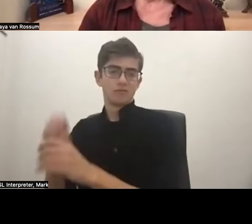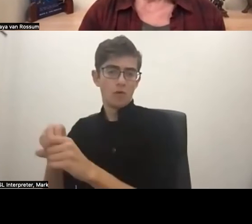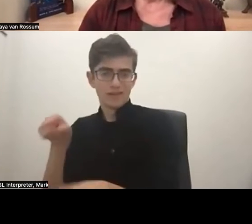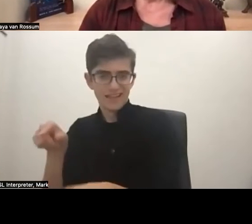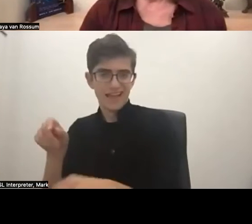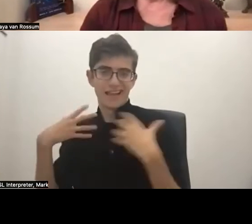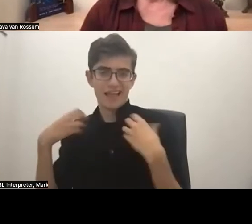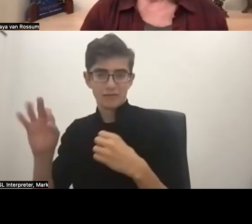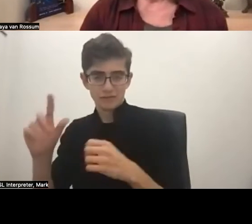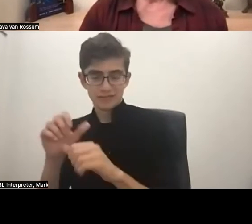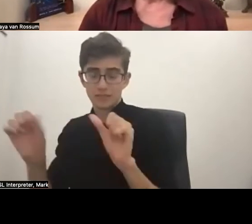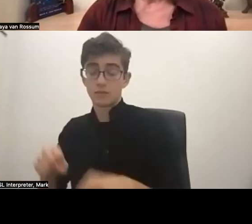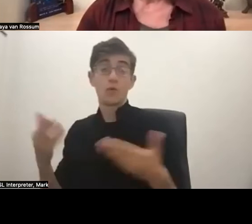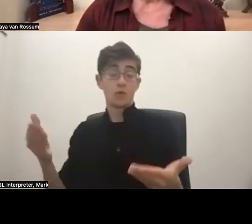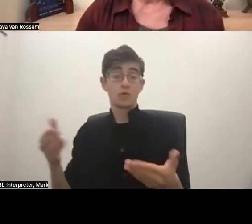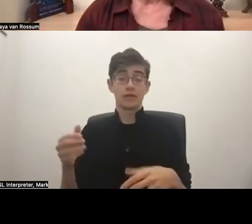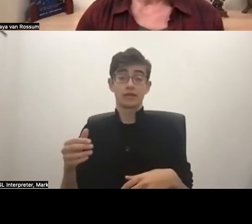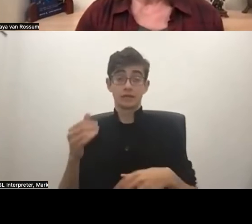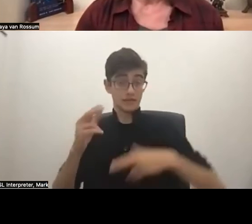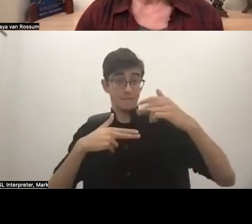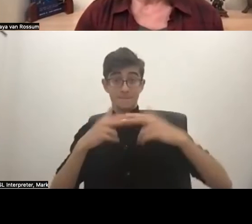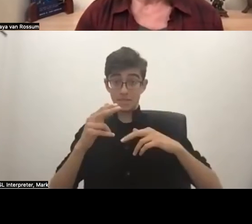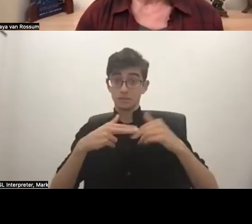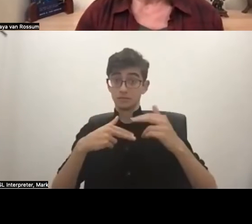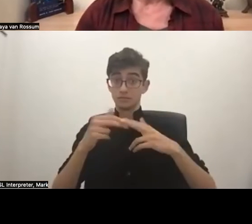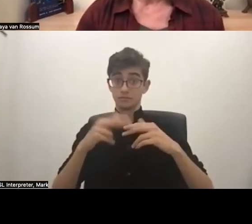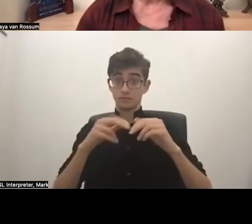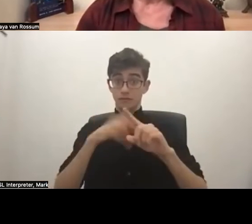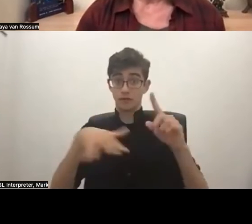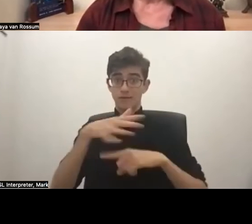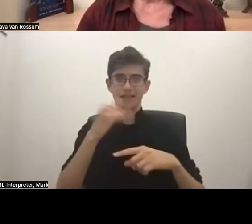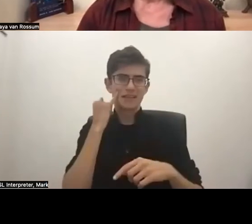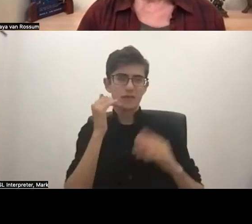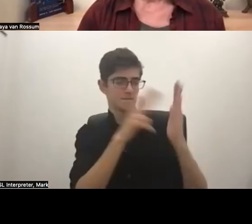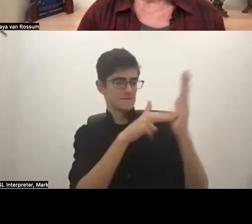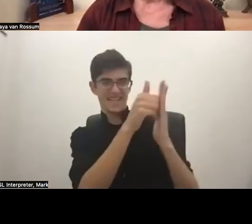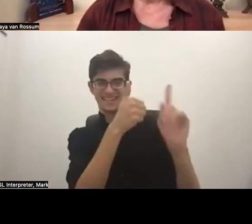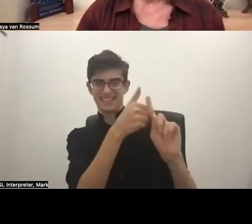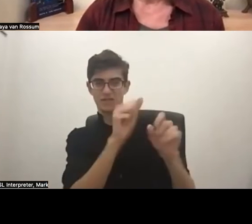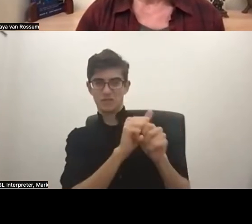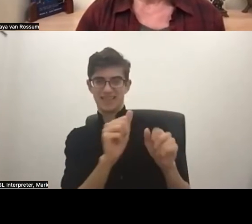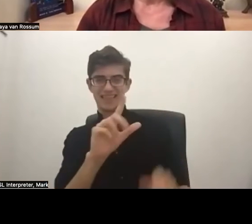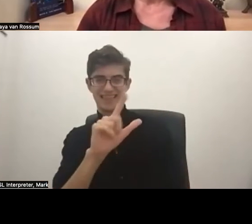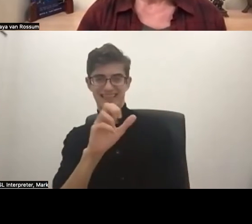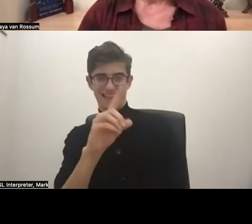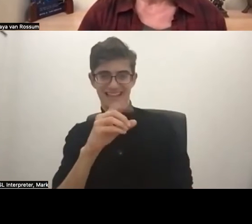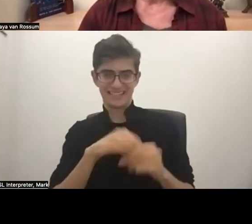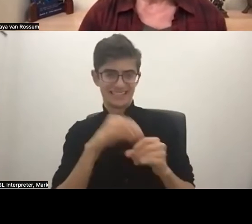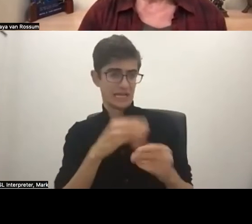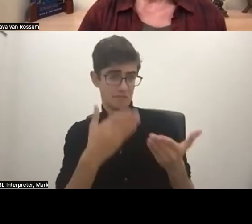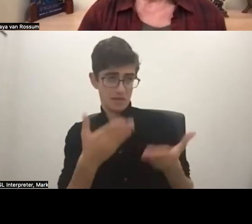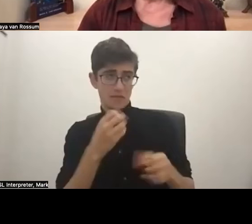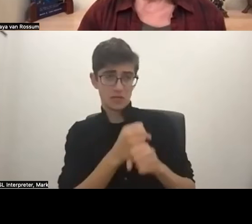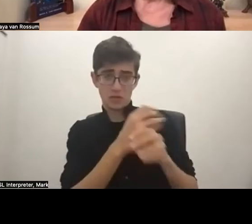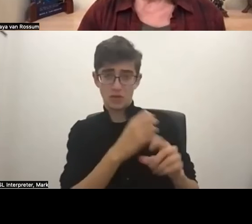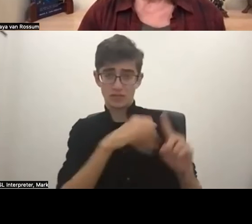spectrum, contamination in the built environment, like lead paint, that might lead to environmental hazard to people. But I